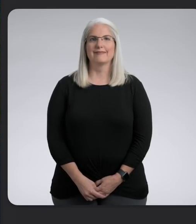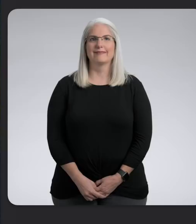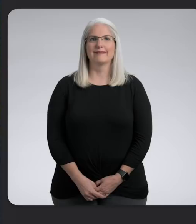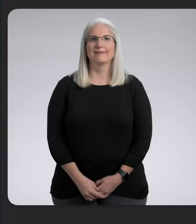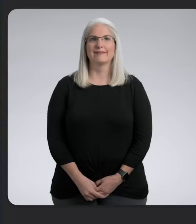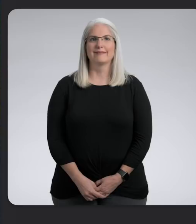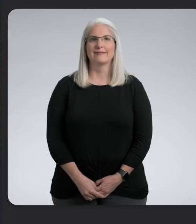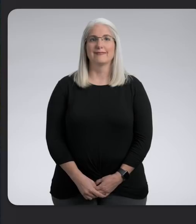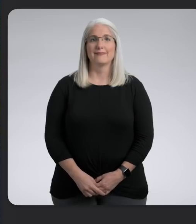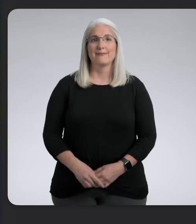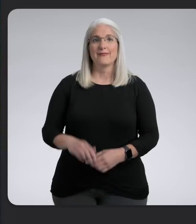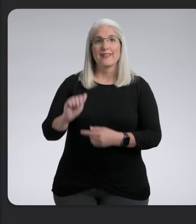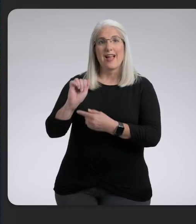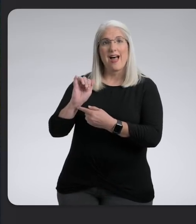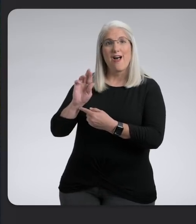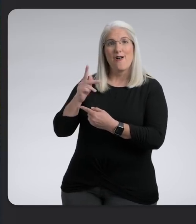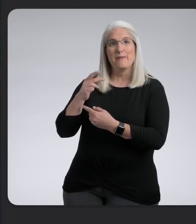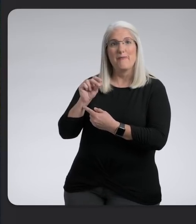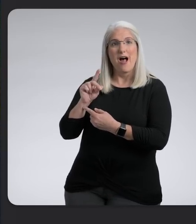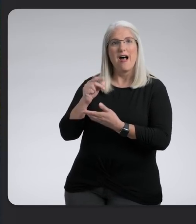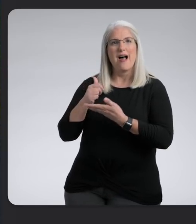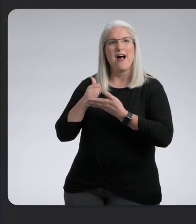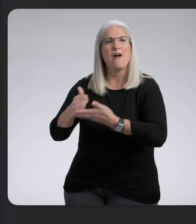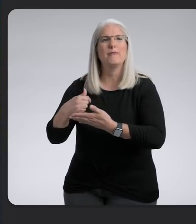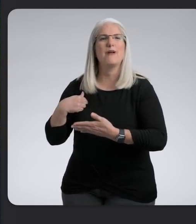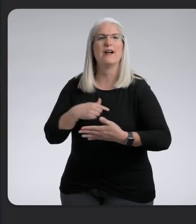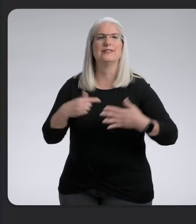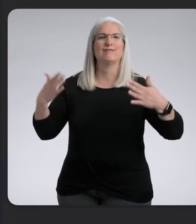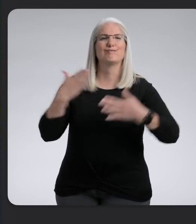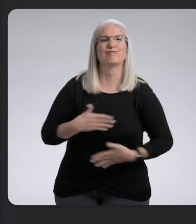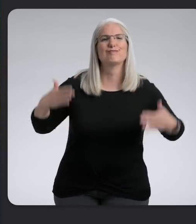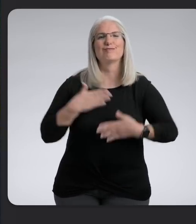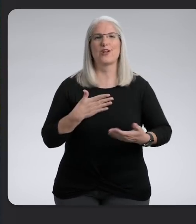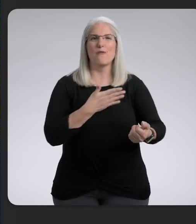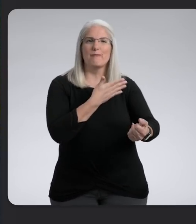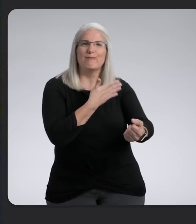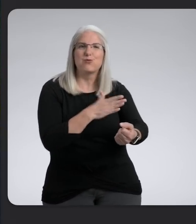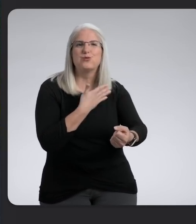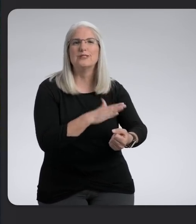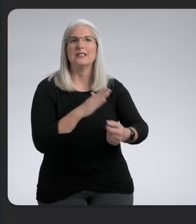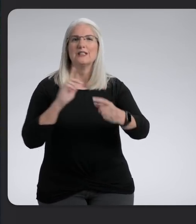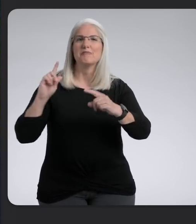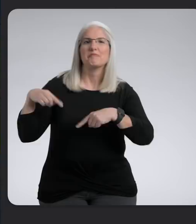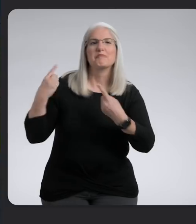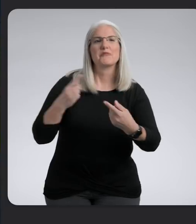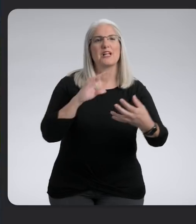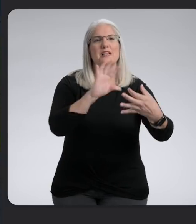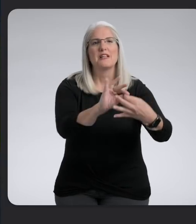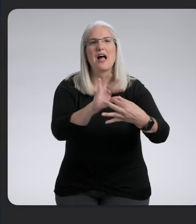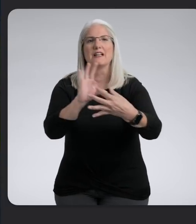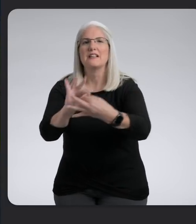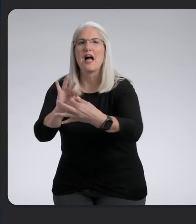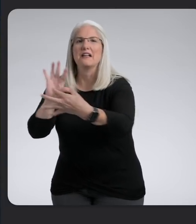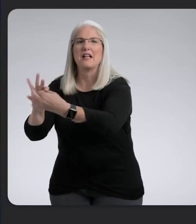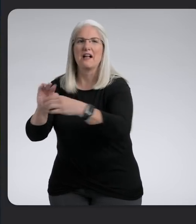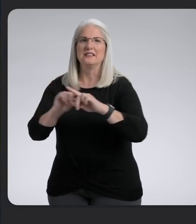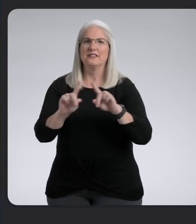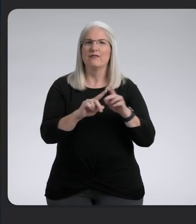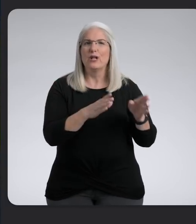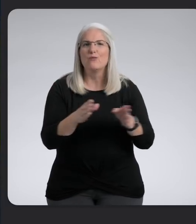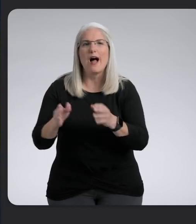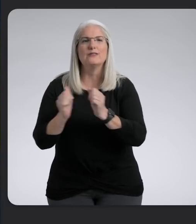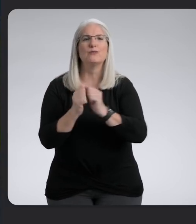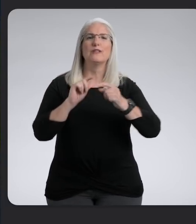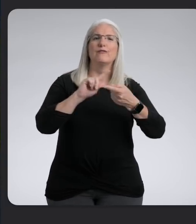AirPods have helped us enjoy music like never before. And they've helped us stay connected in so many different ways, whether to friends and family, to